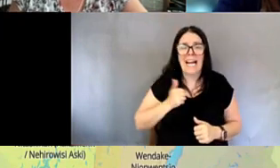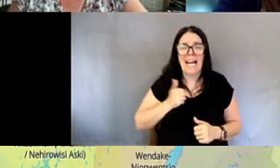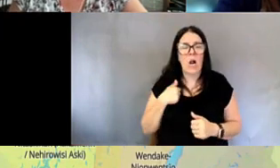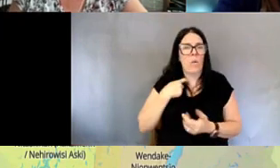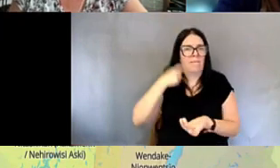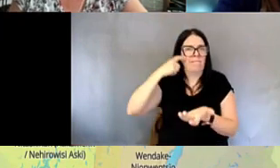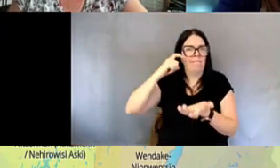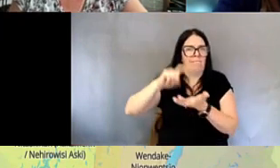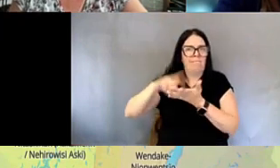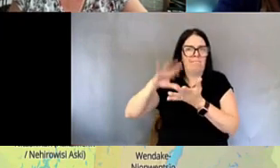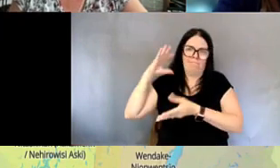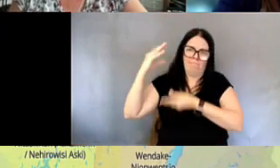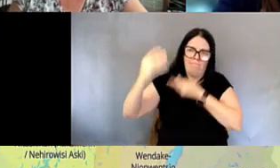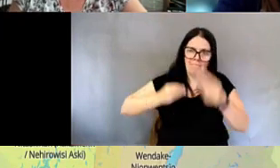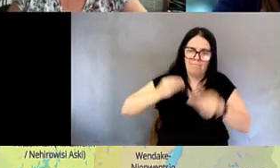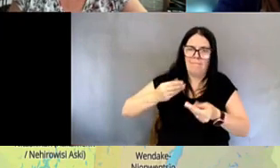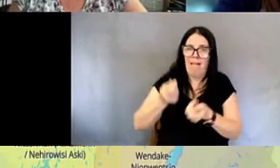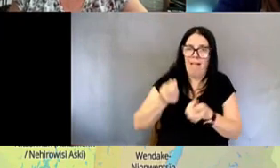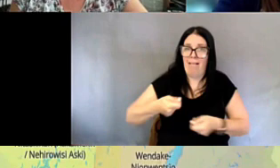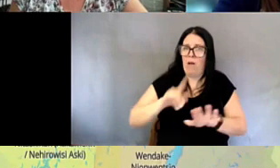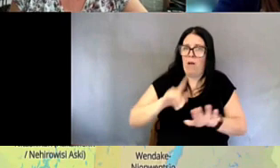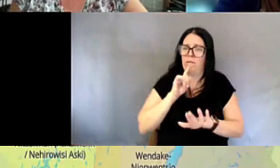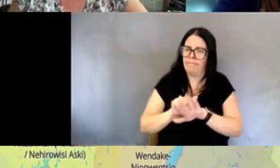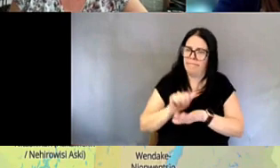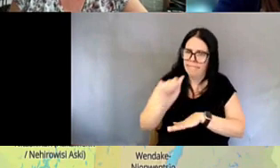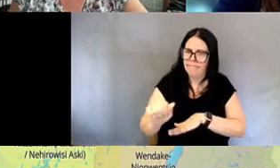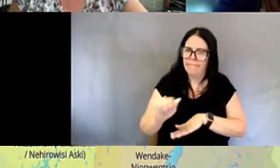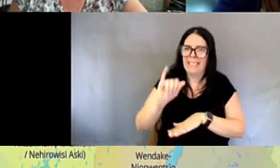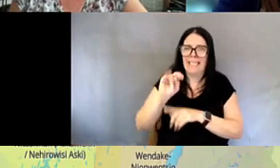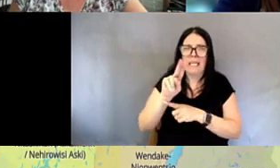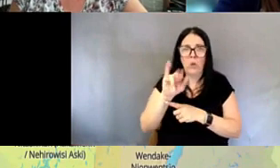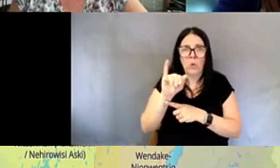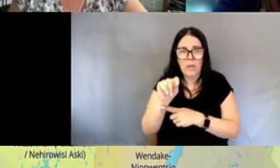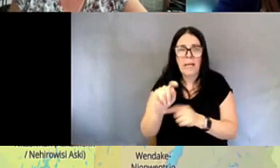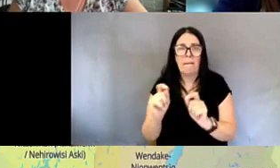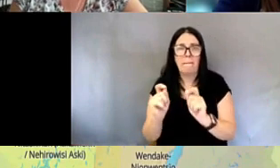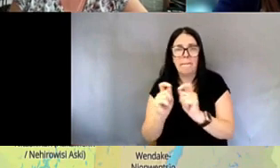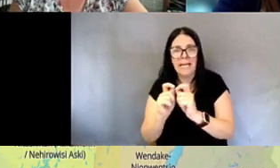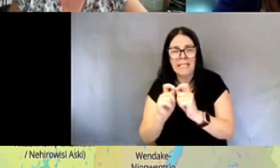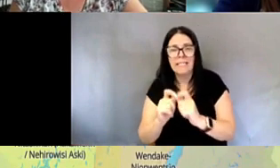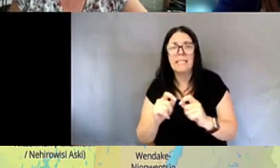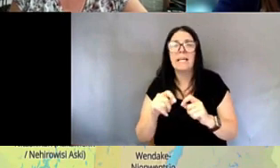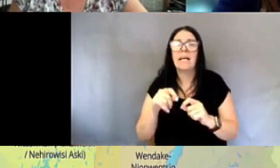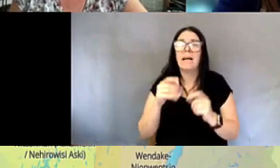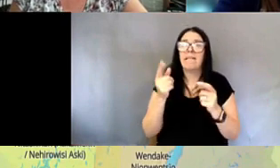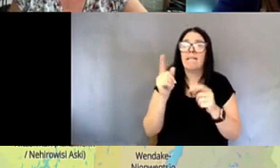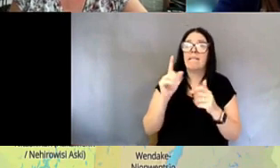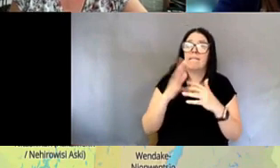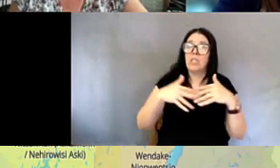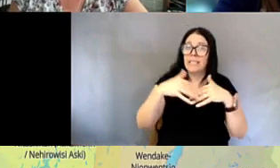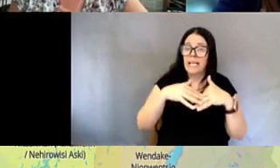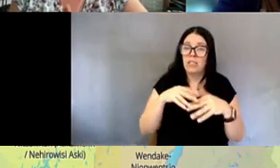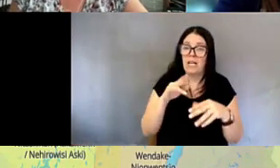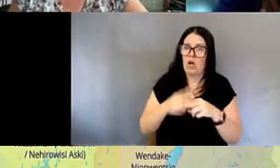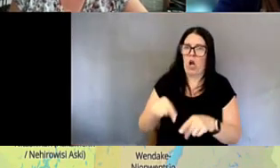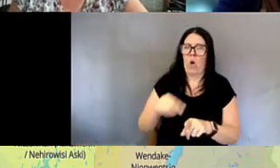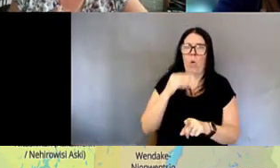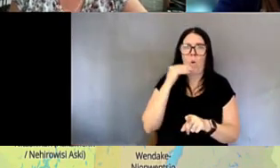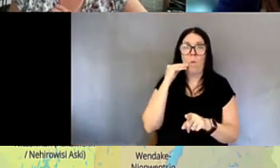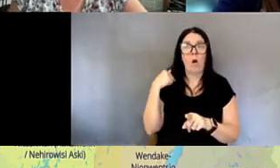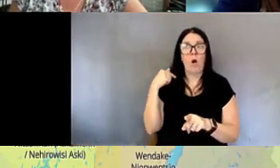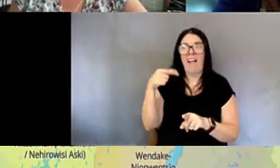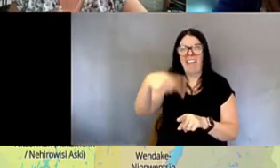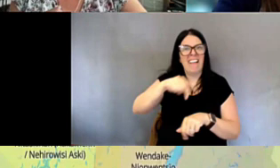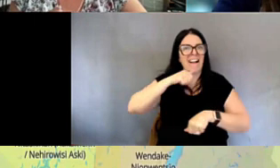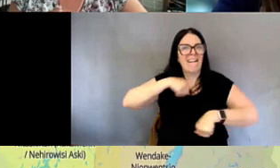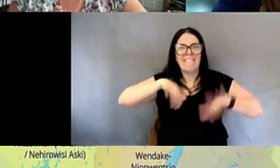and unceded territory of all the Inuit, Métis, and First Nations people that call this land home. Now, the screen